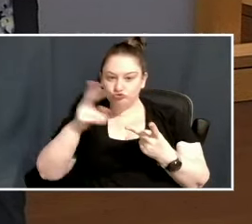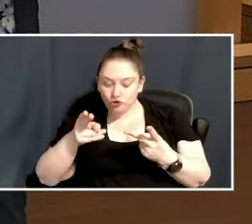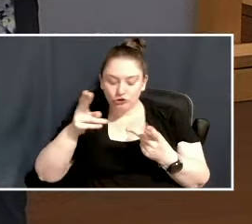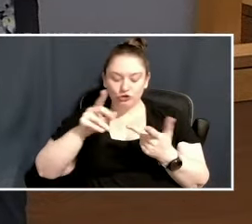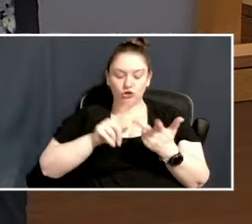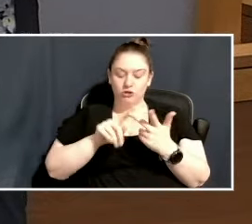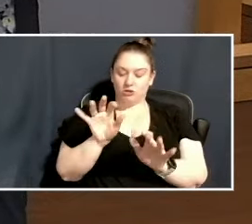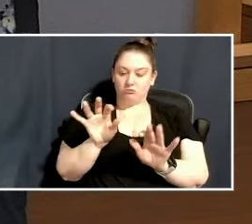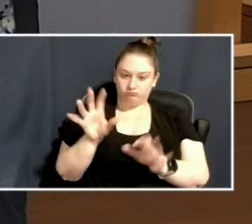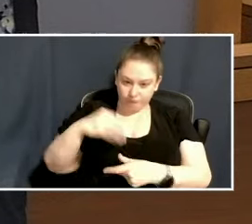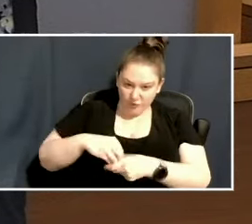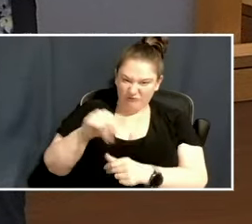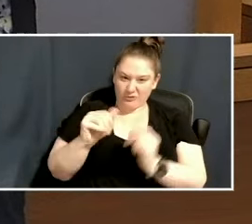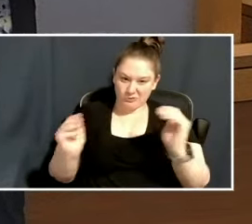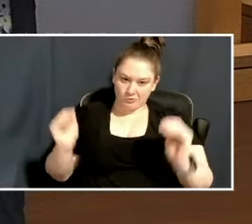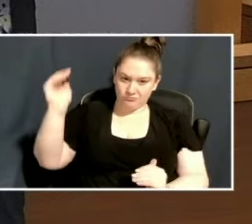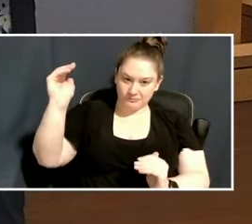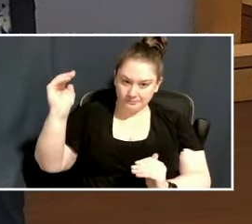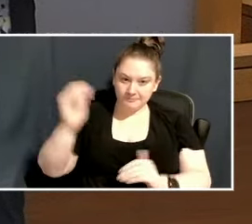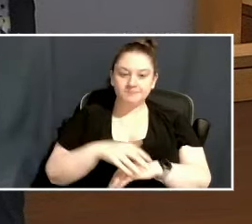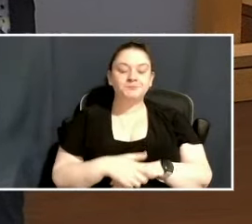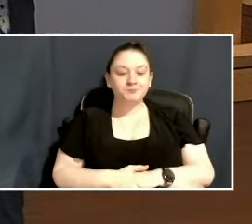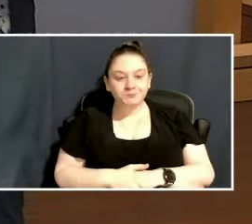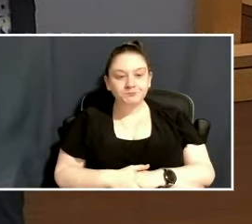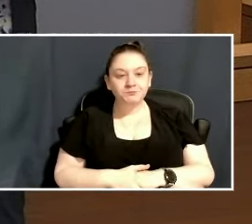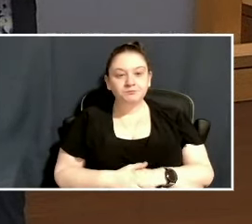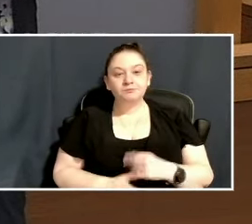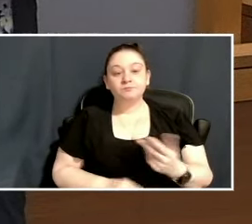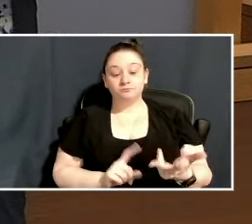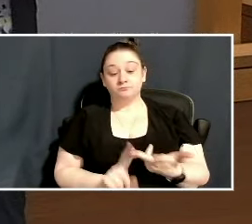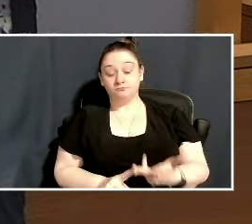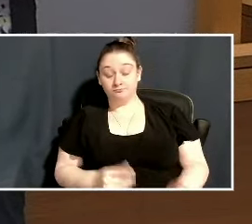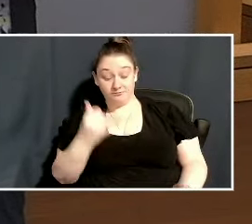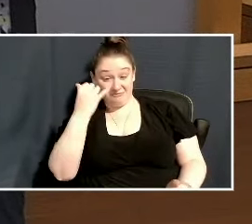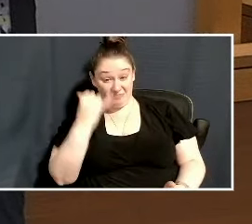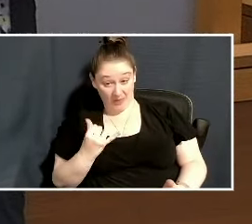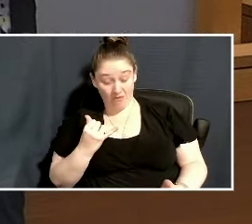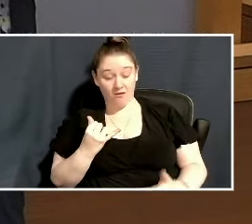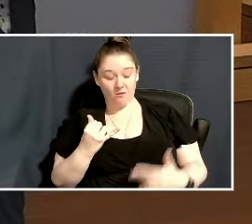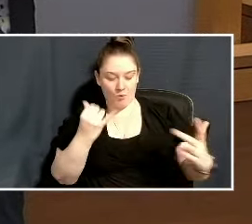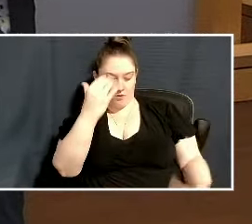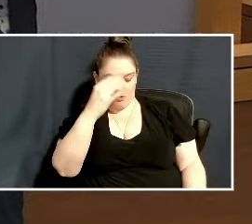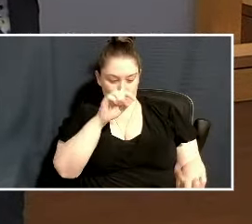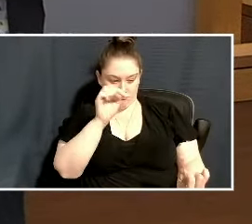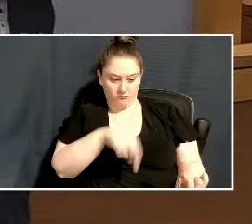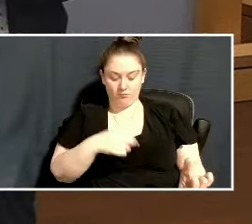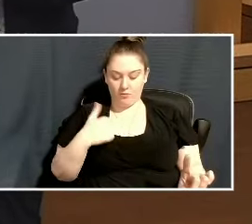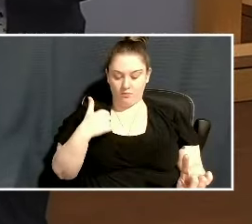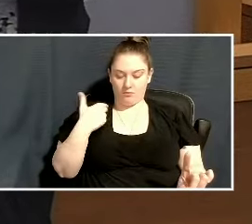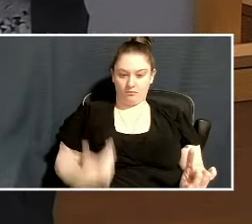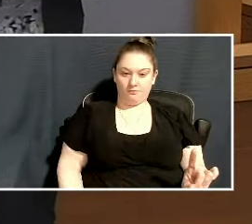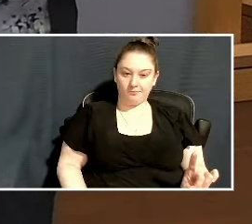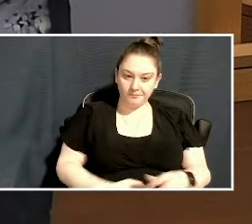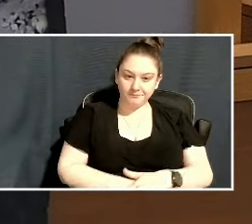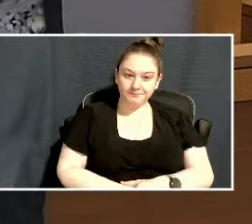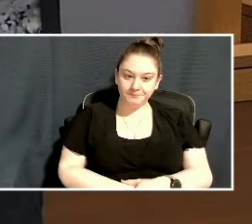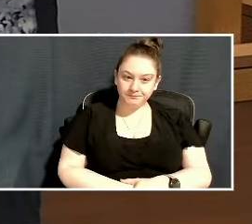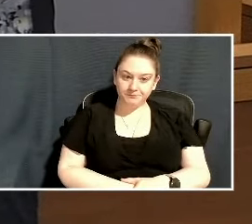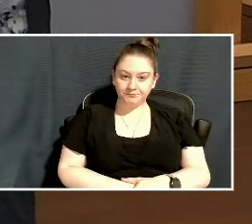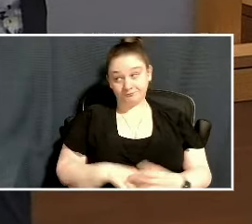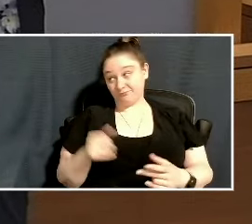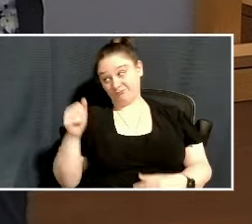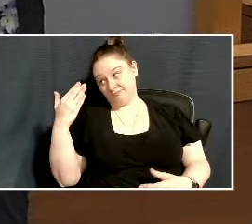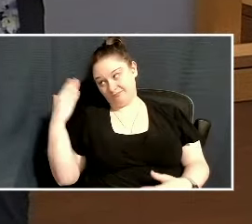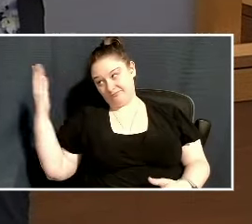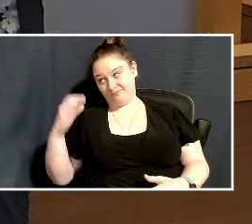park equity divide. And now, therefore, I, for Chris Hoy,